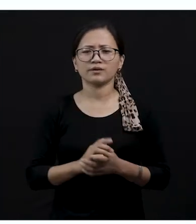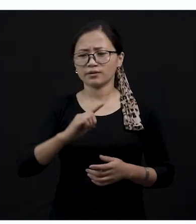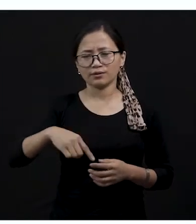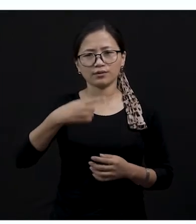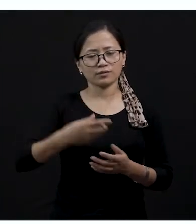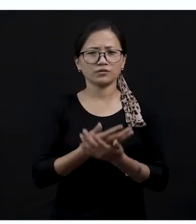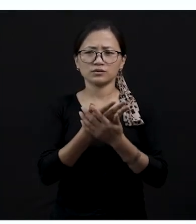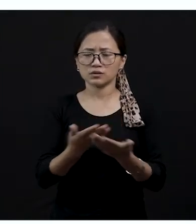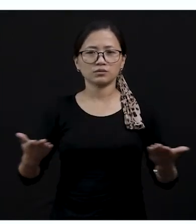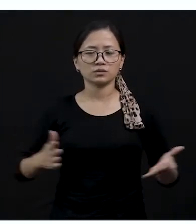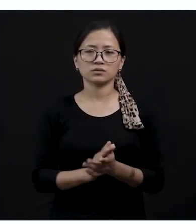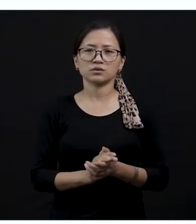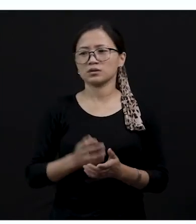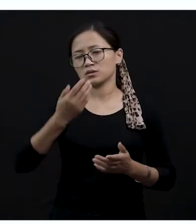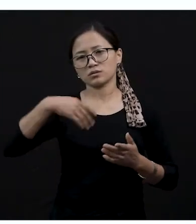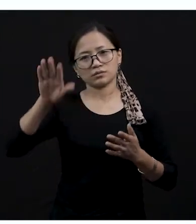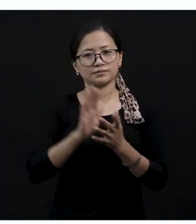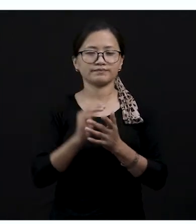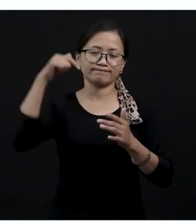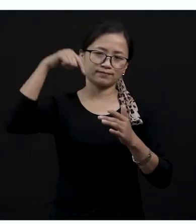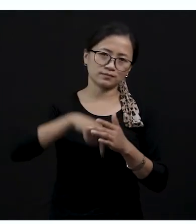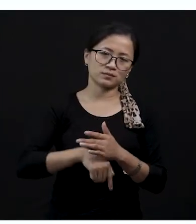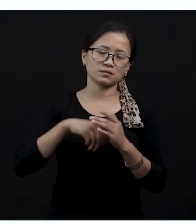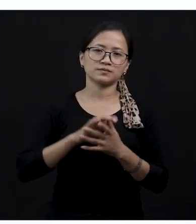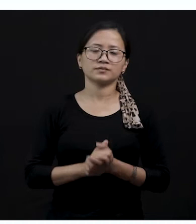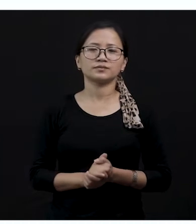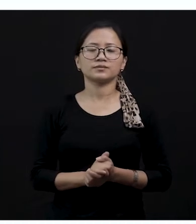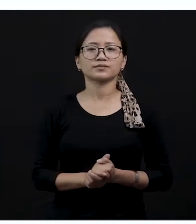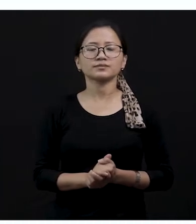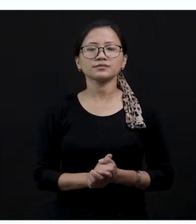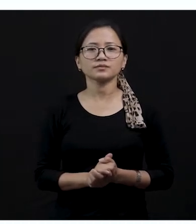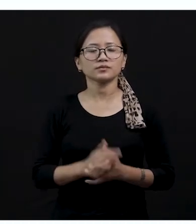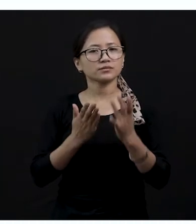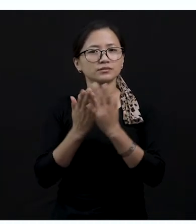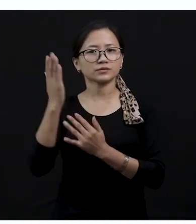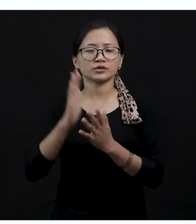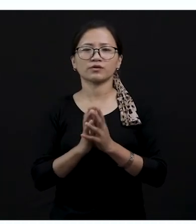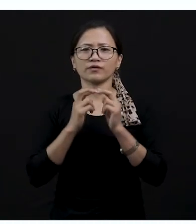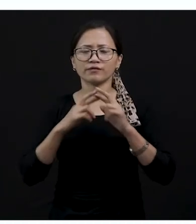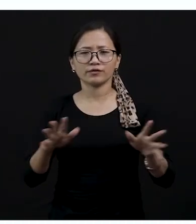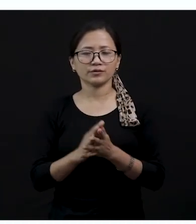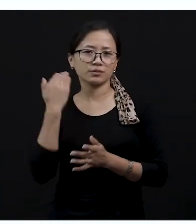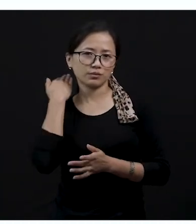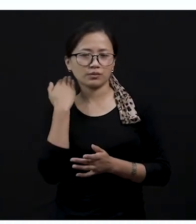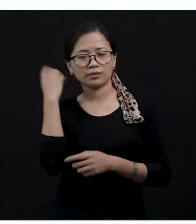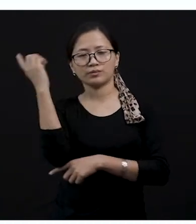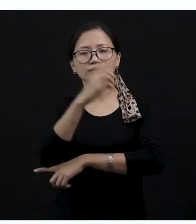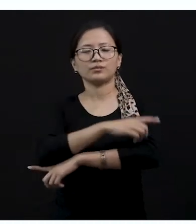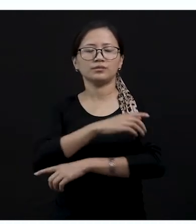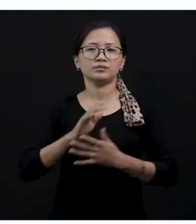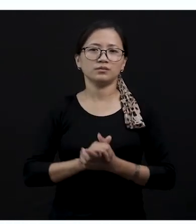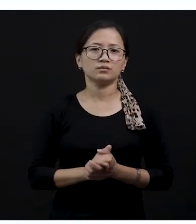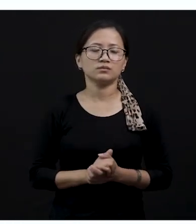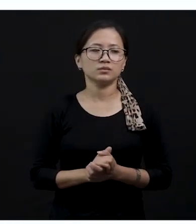was going down, okay? It was a very boring day, okay? This family was going through a very boring day. Now,